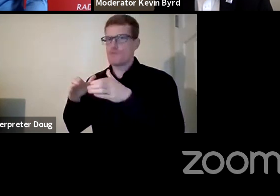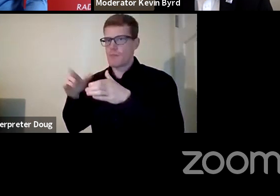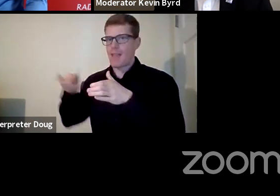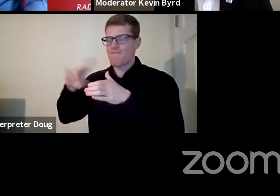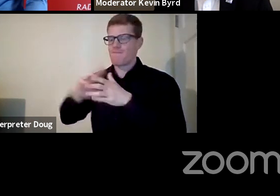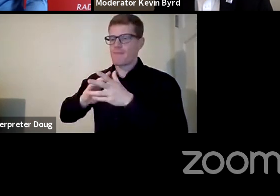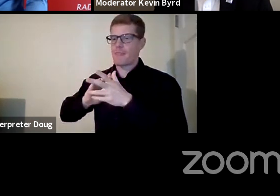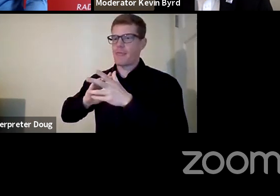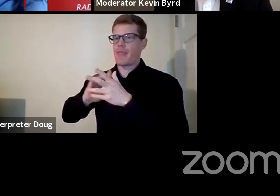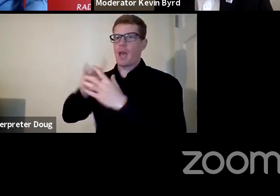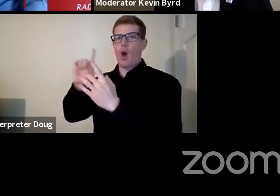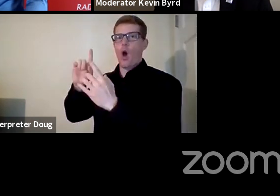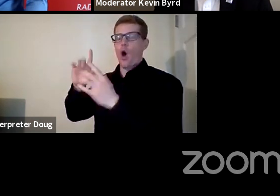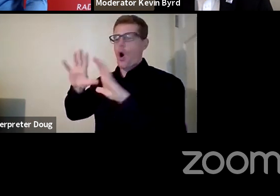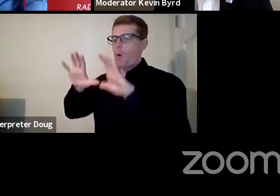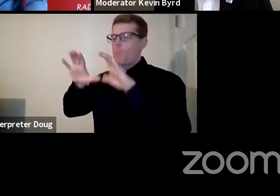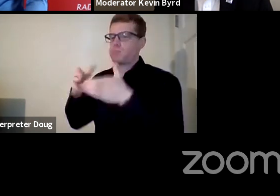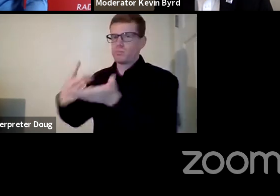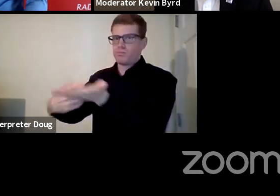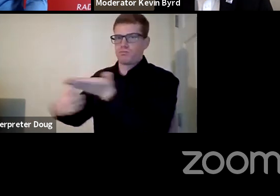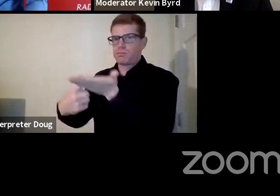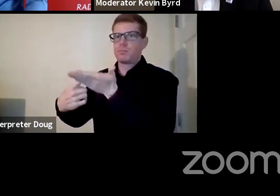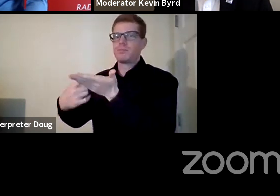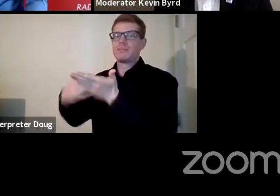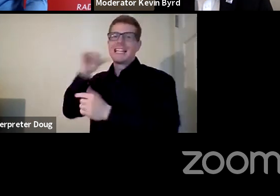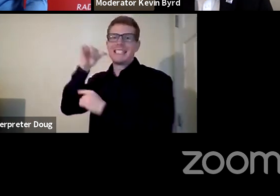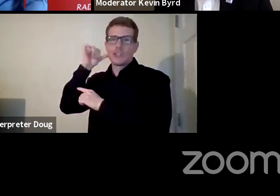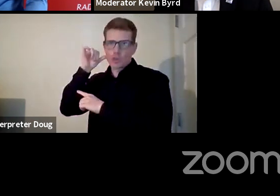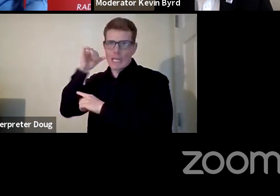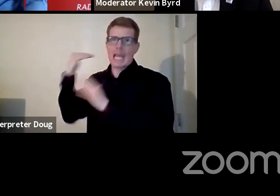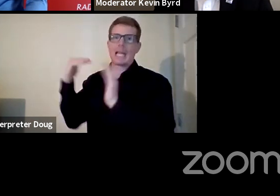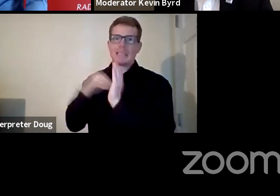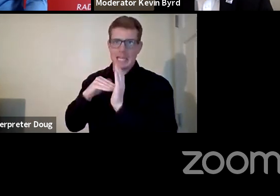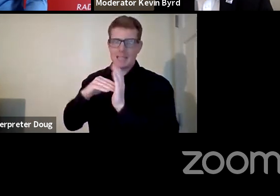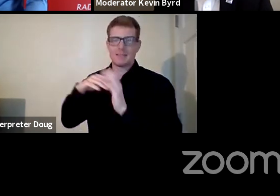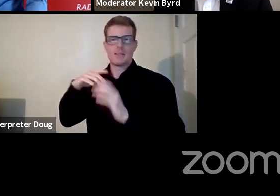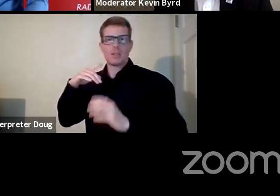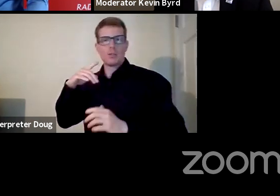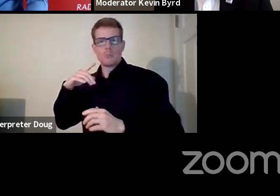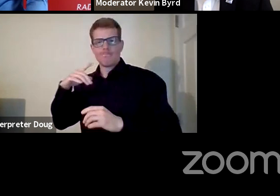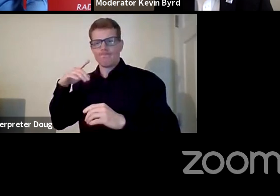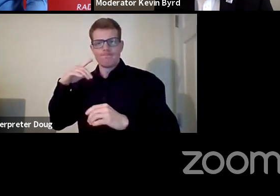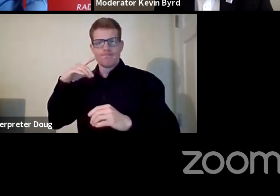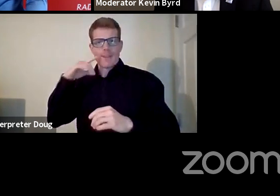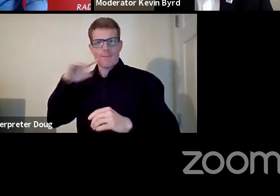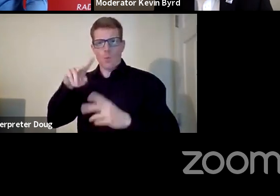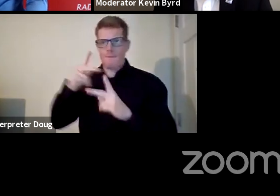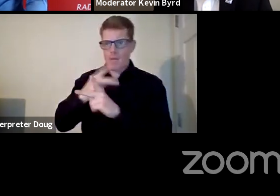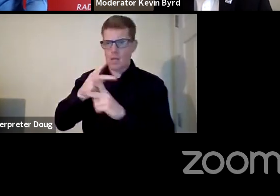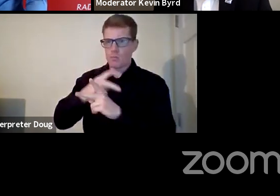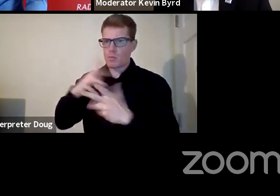been struggling with and will continue to work with.